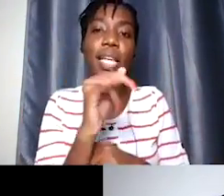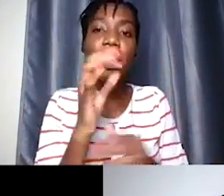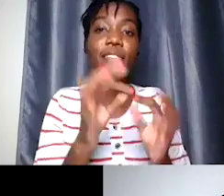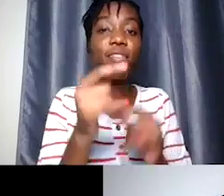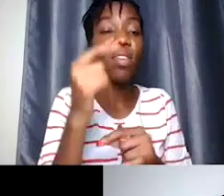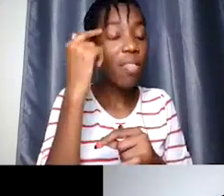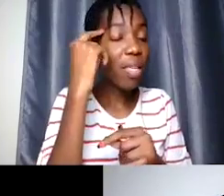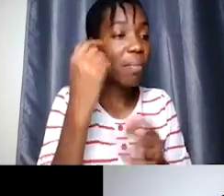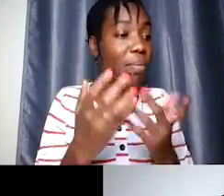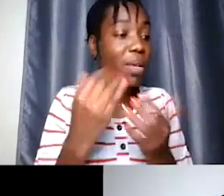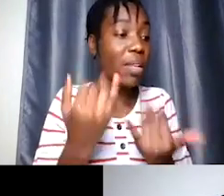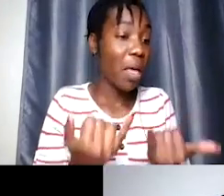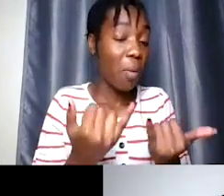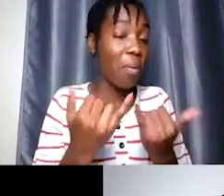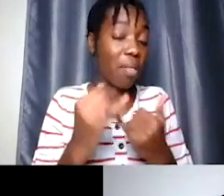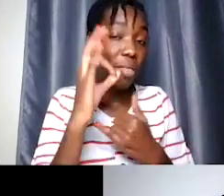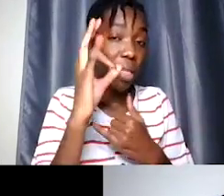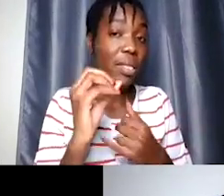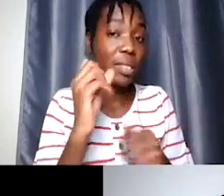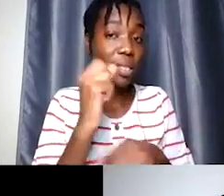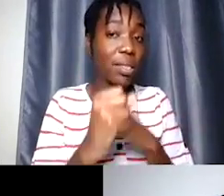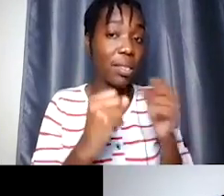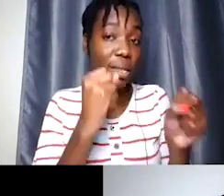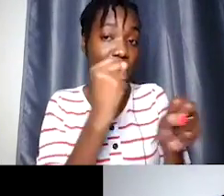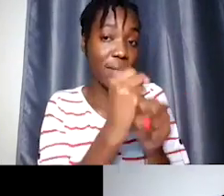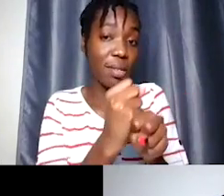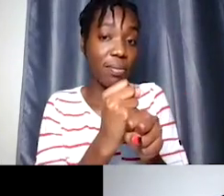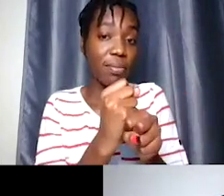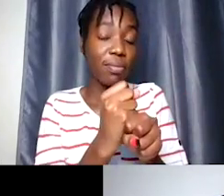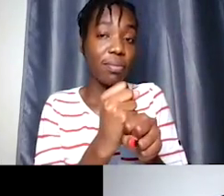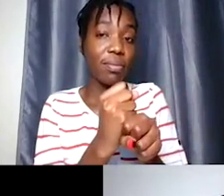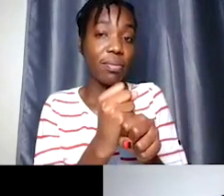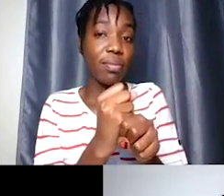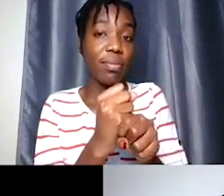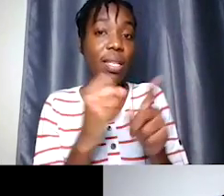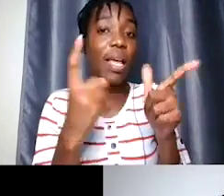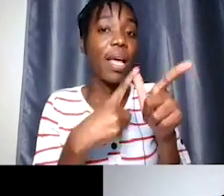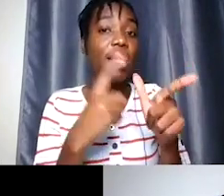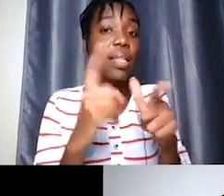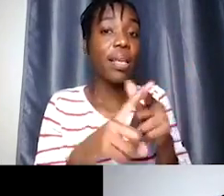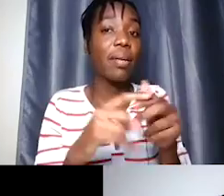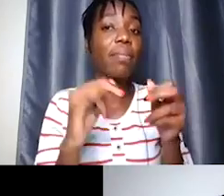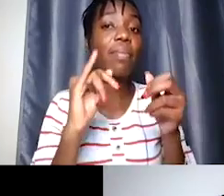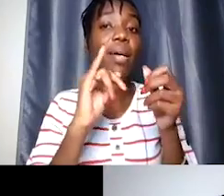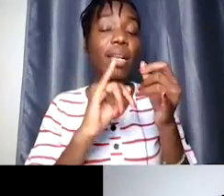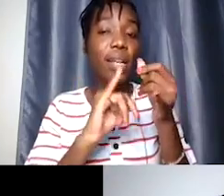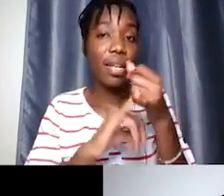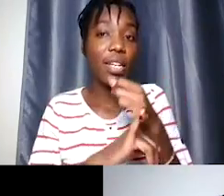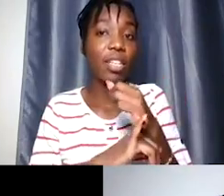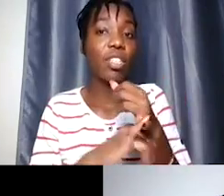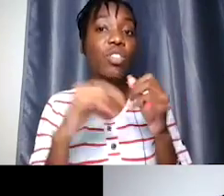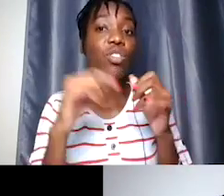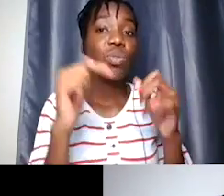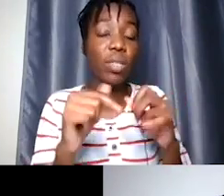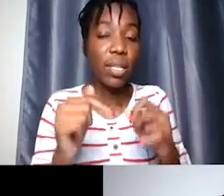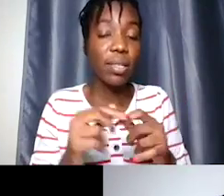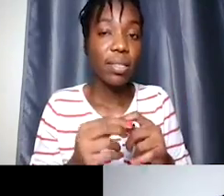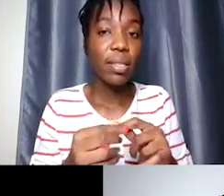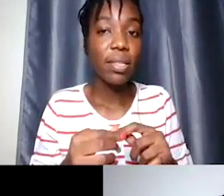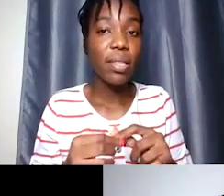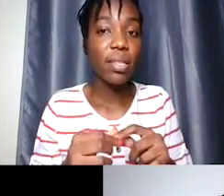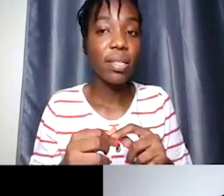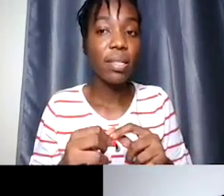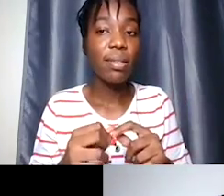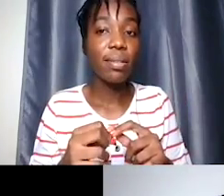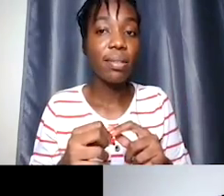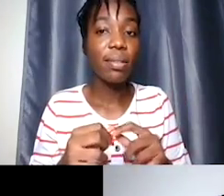that years now, and then you get married today, or you get a partner, say